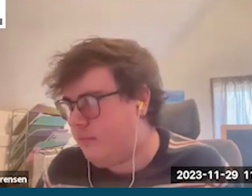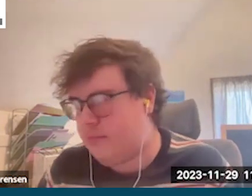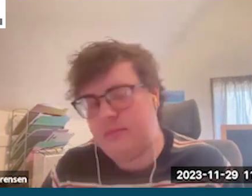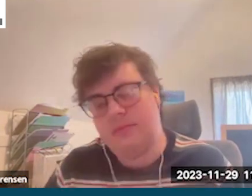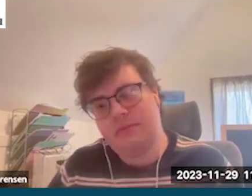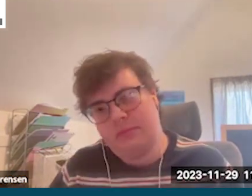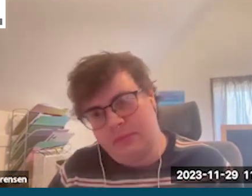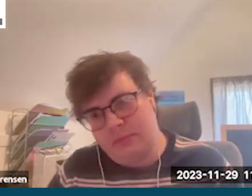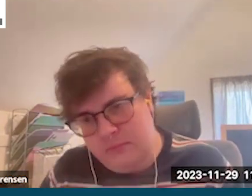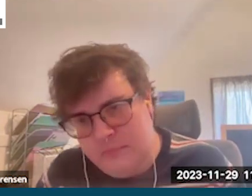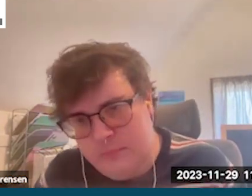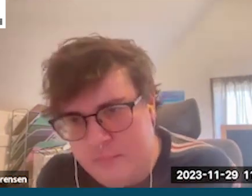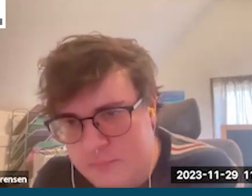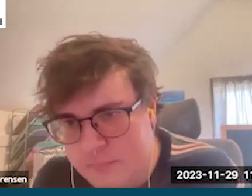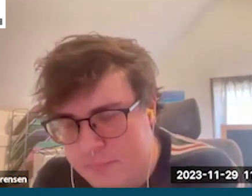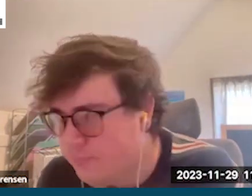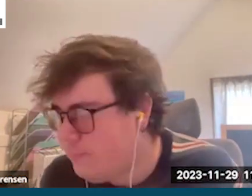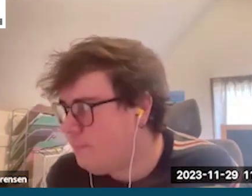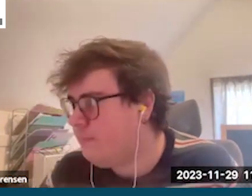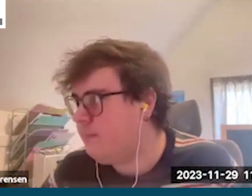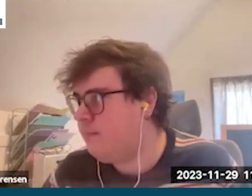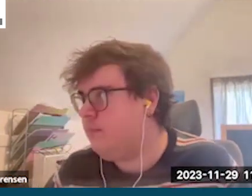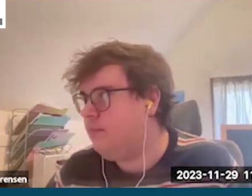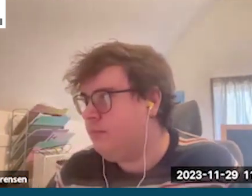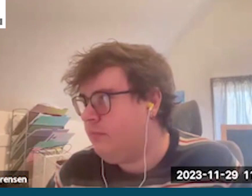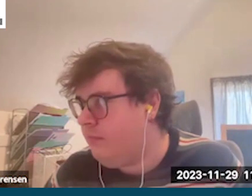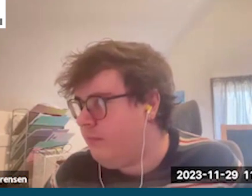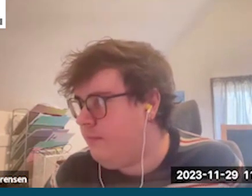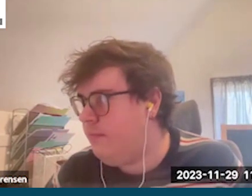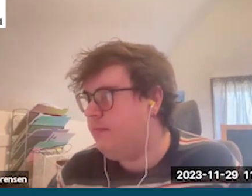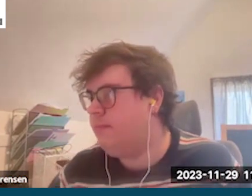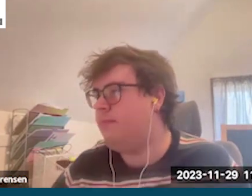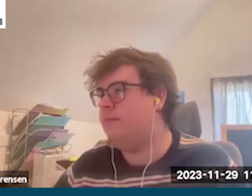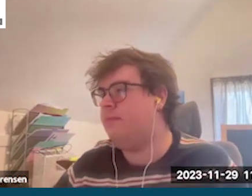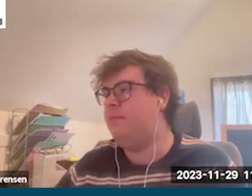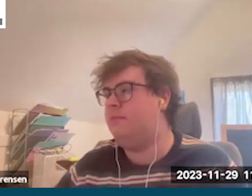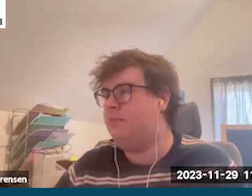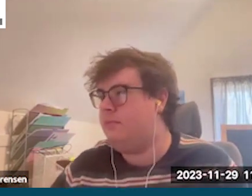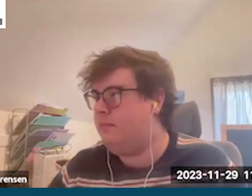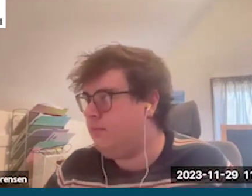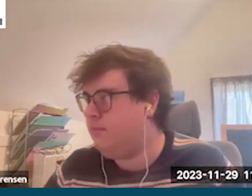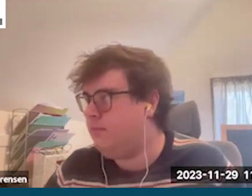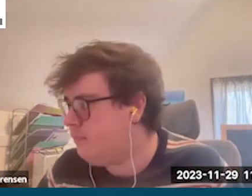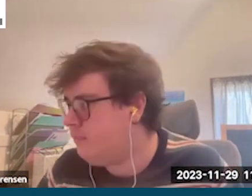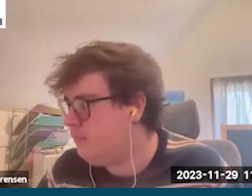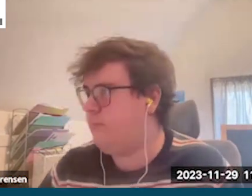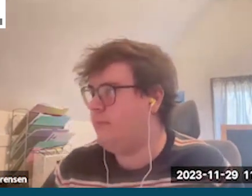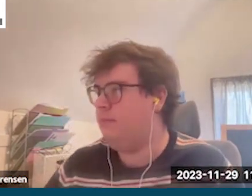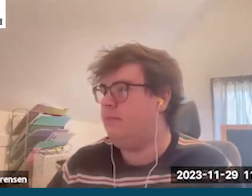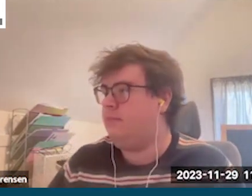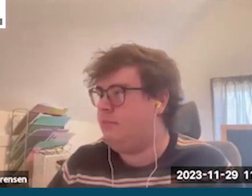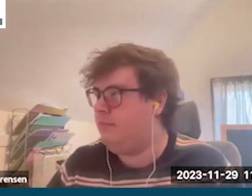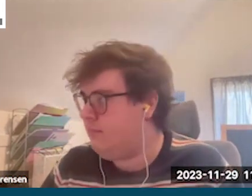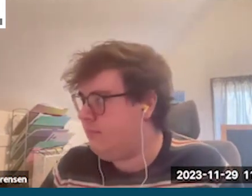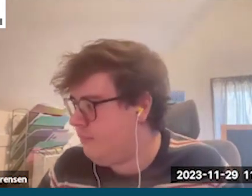given amount of time as someone else could. Support with communication during procedures that prevent me from easily